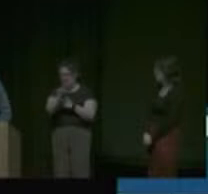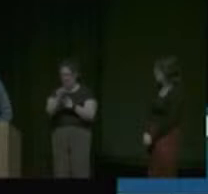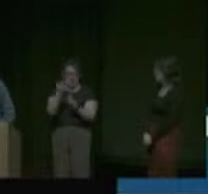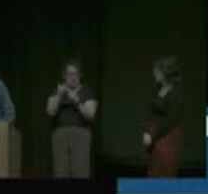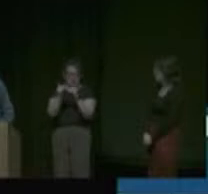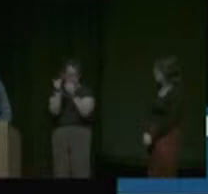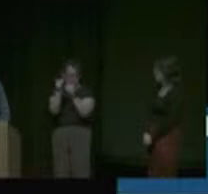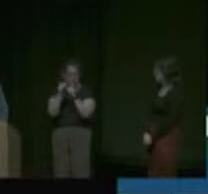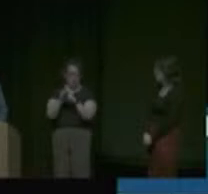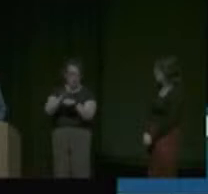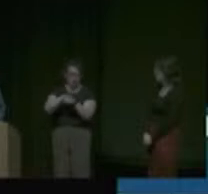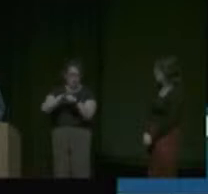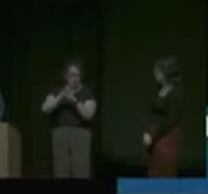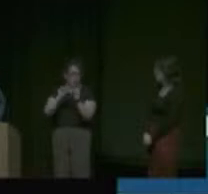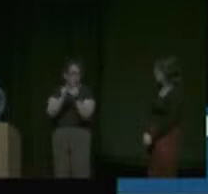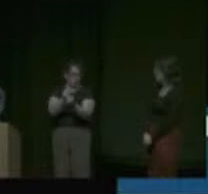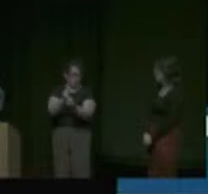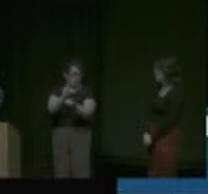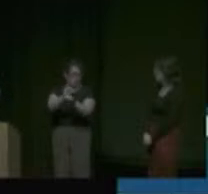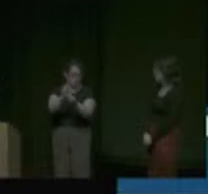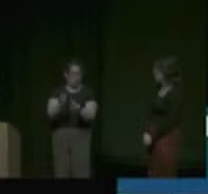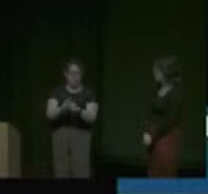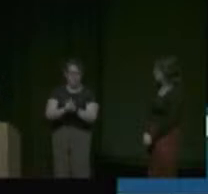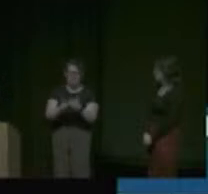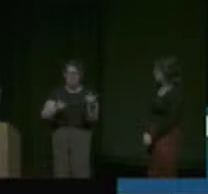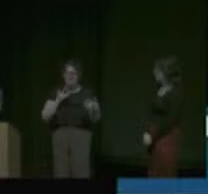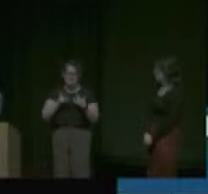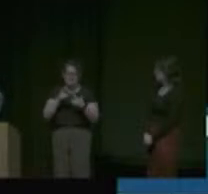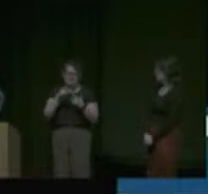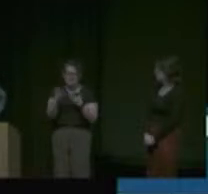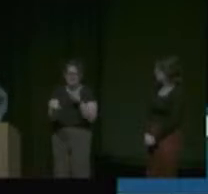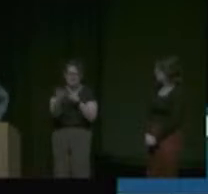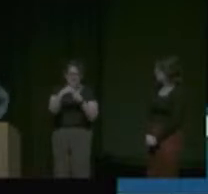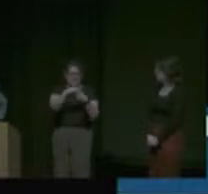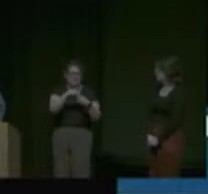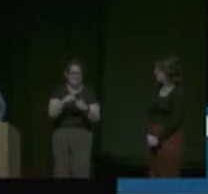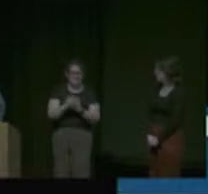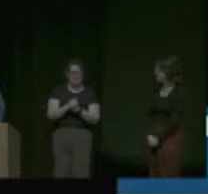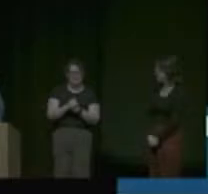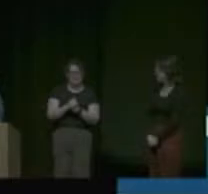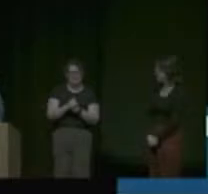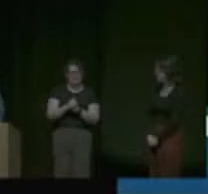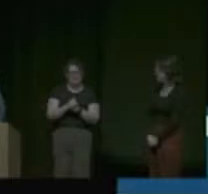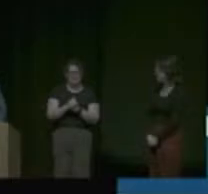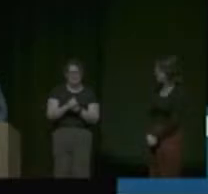more local union help. So excited to get them involved in the project as well.